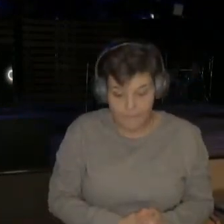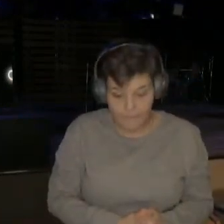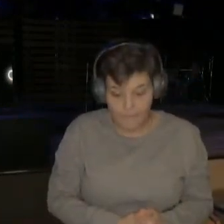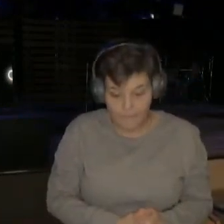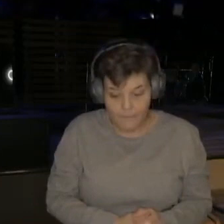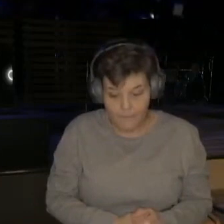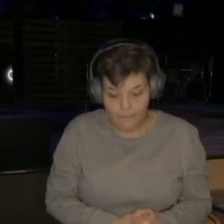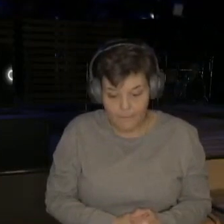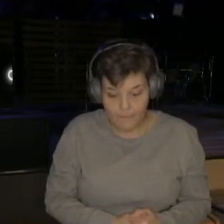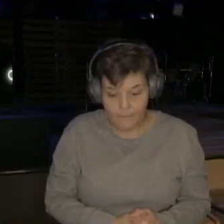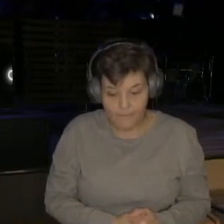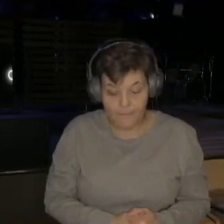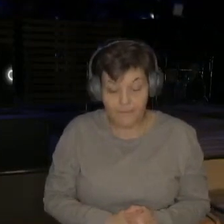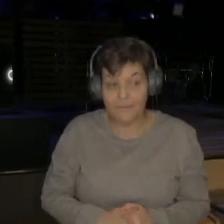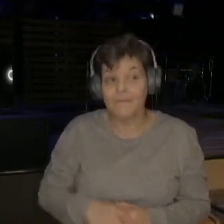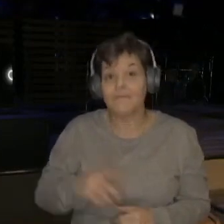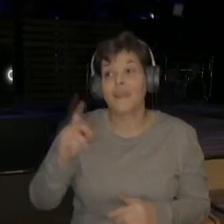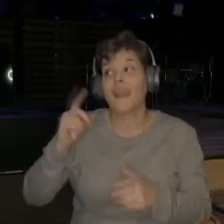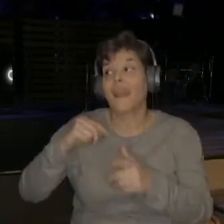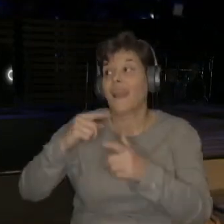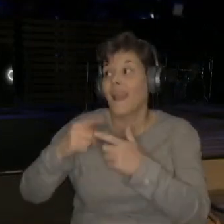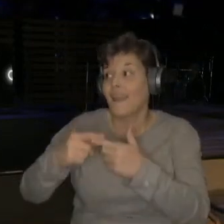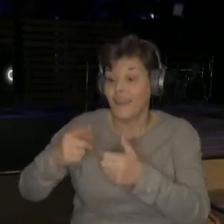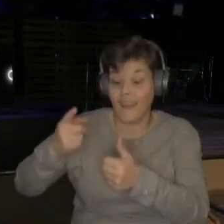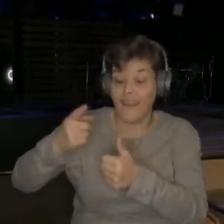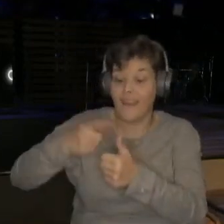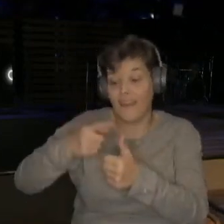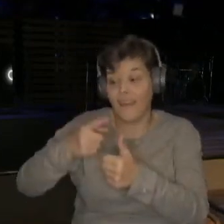Then enters the older brother.